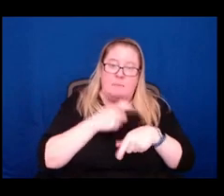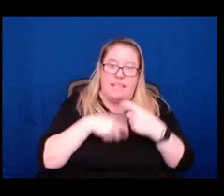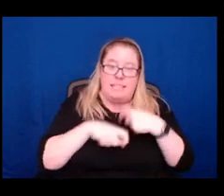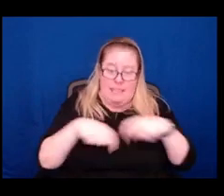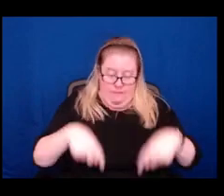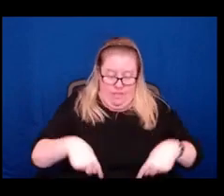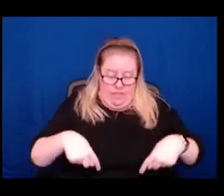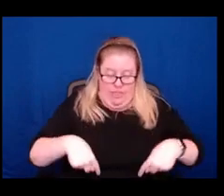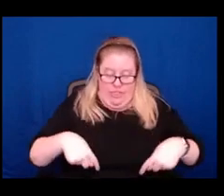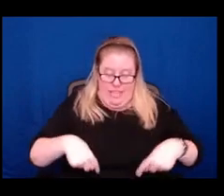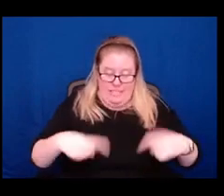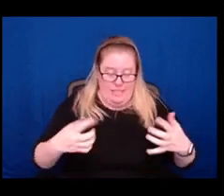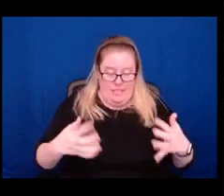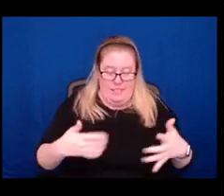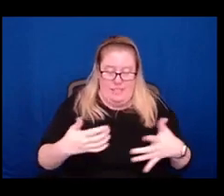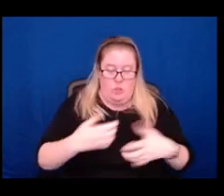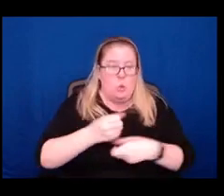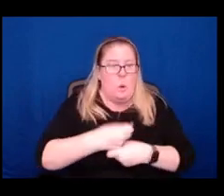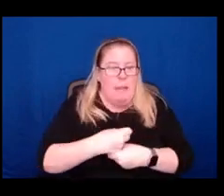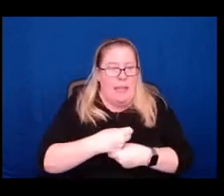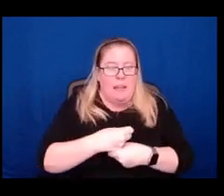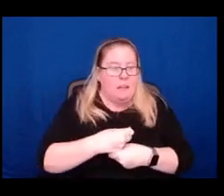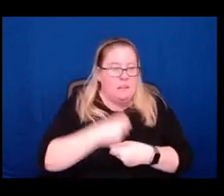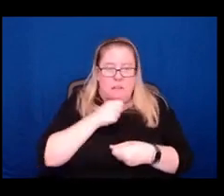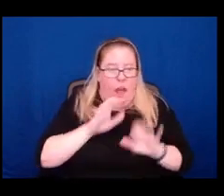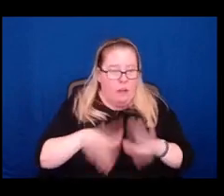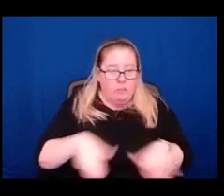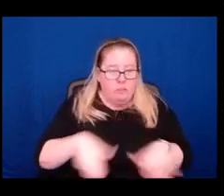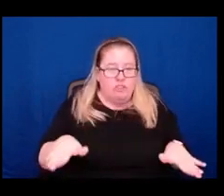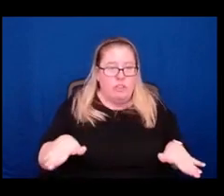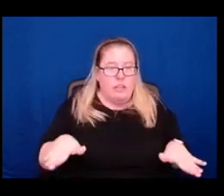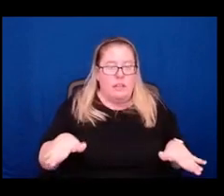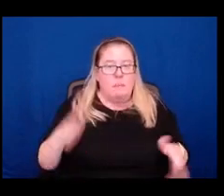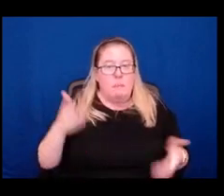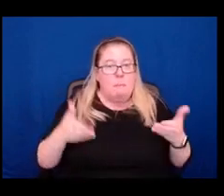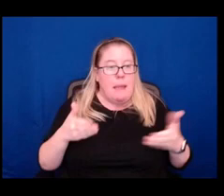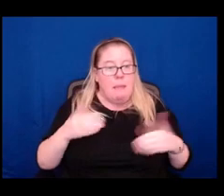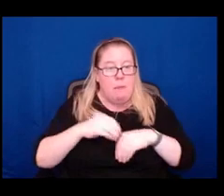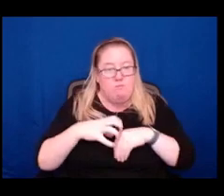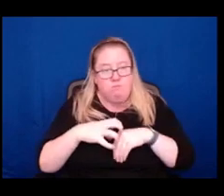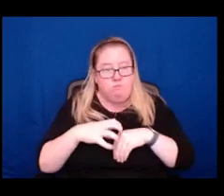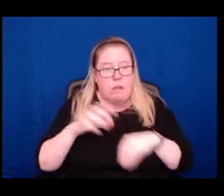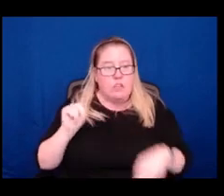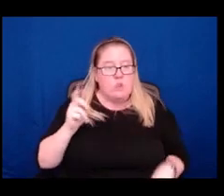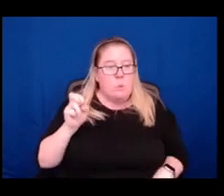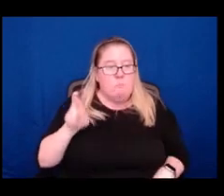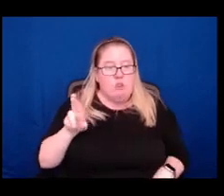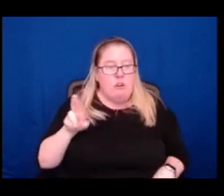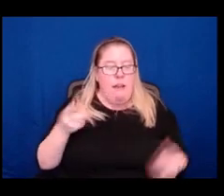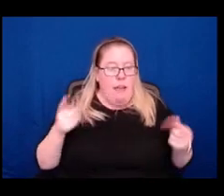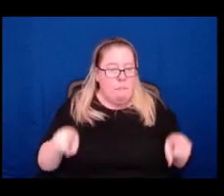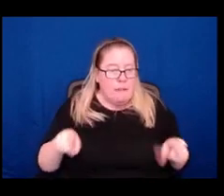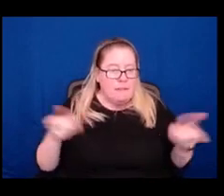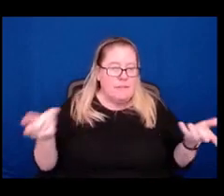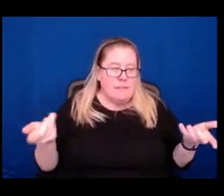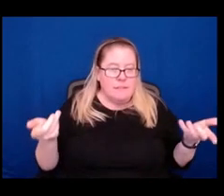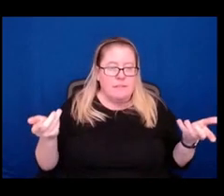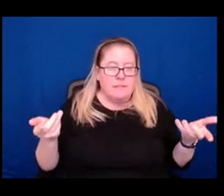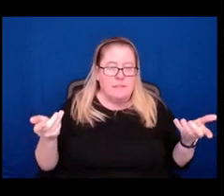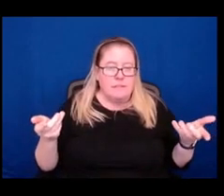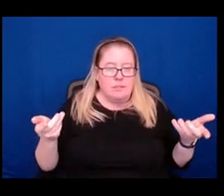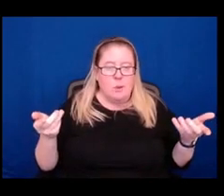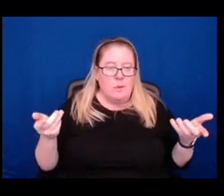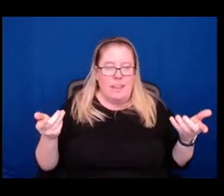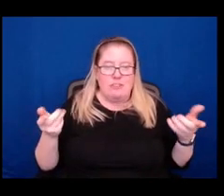you know, if I'm not producing children, I will create maybe a tumor. So the connection is just an inevitable,